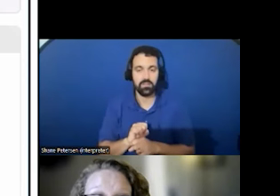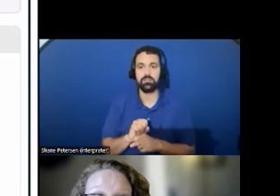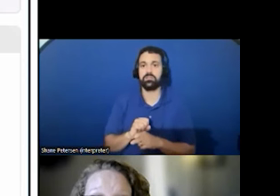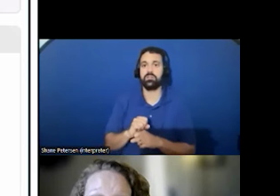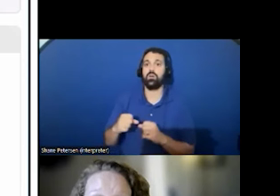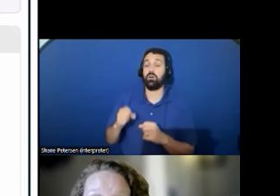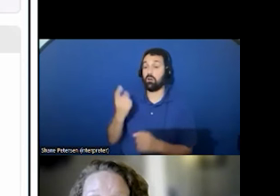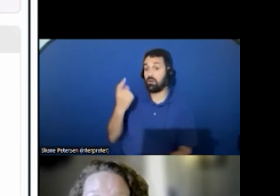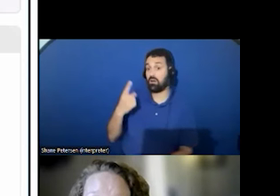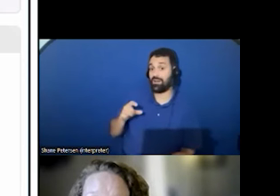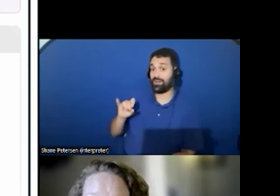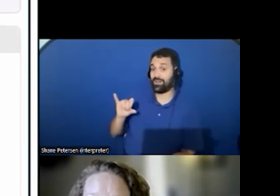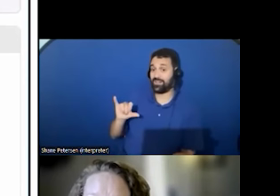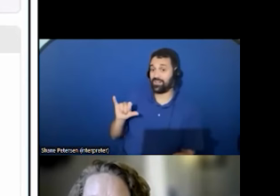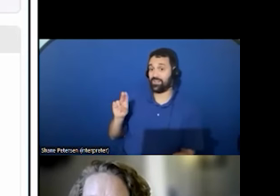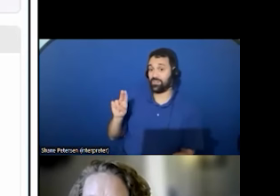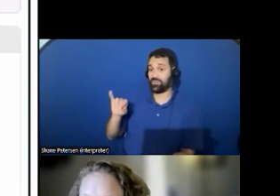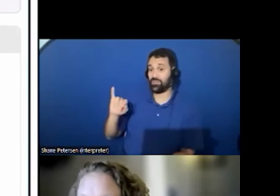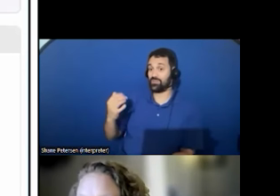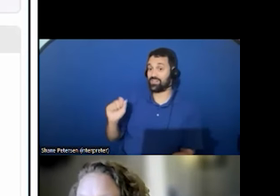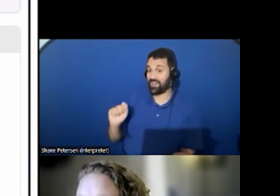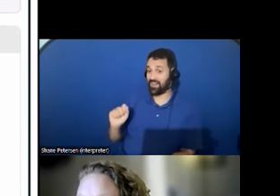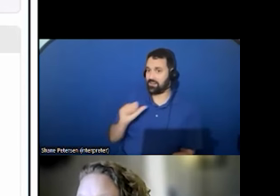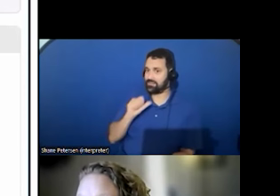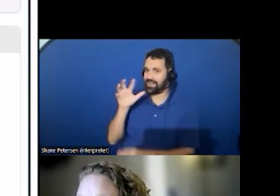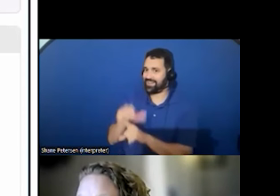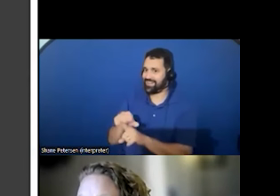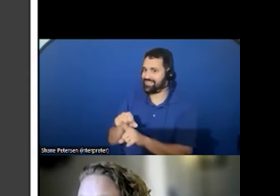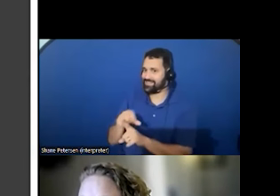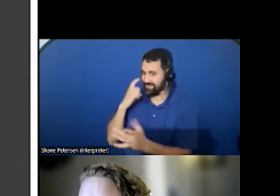not catch something I intentionally put in there.